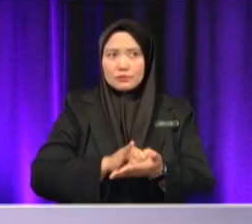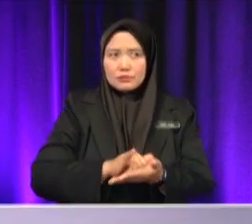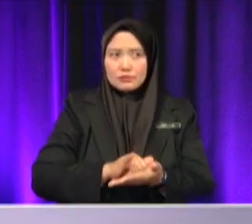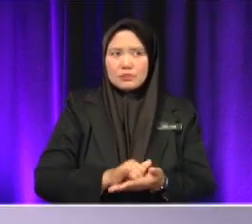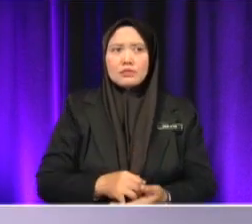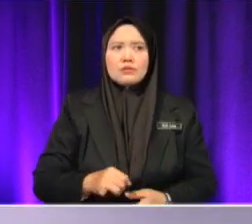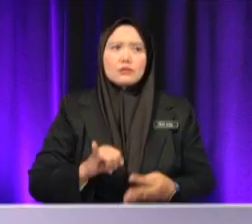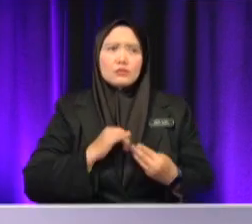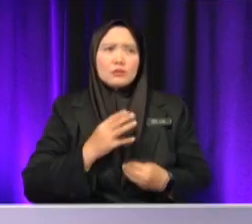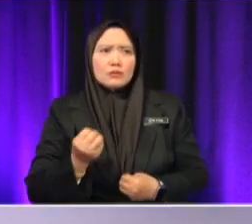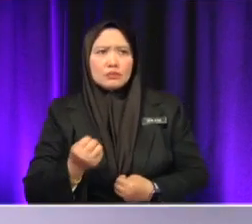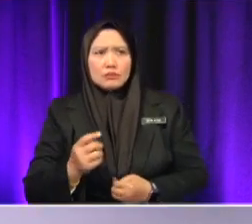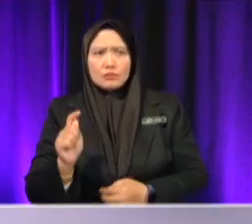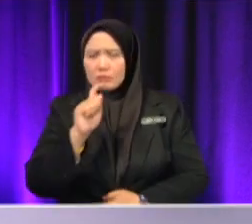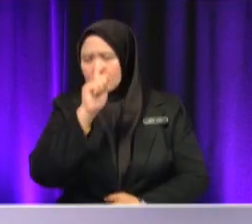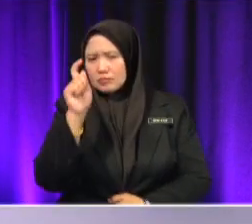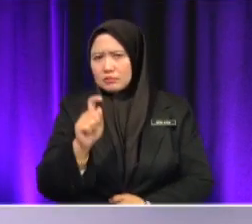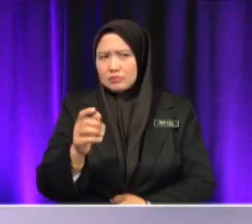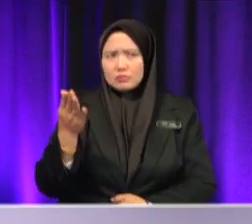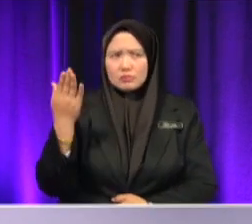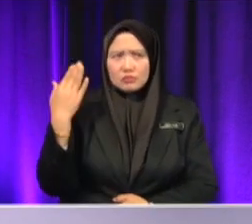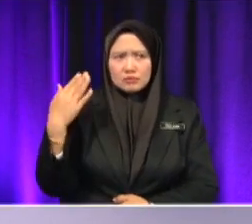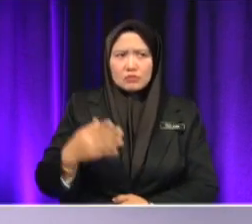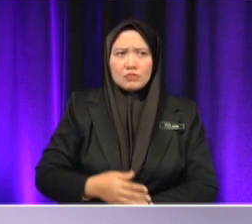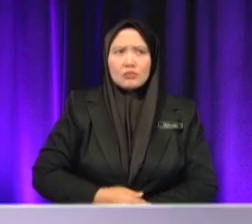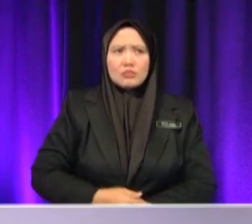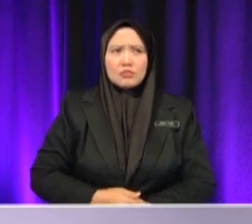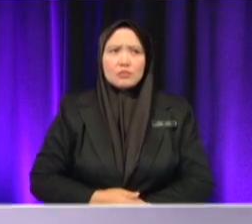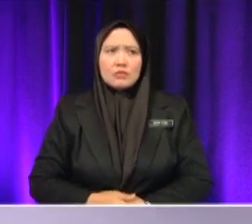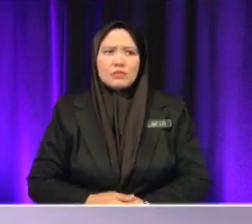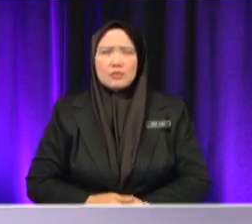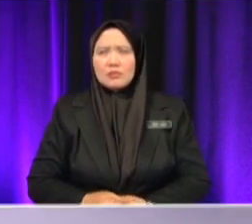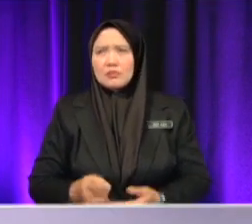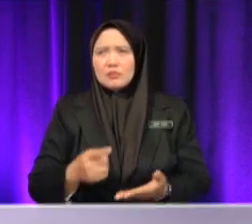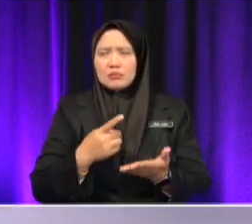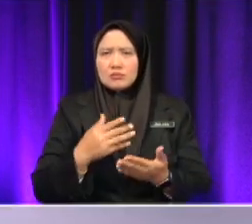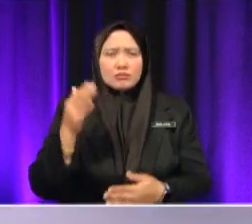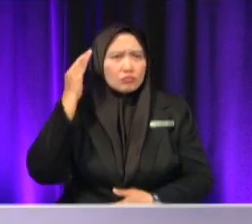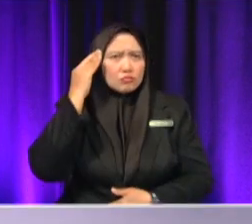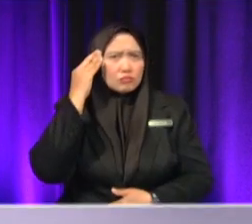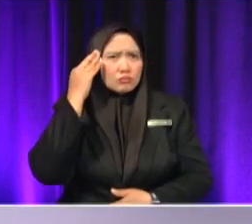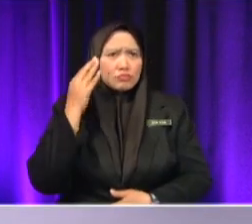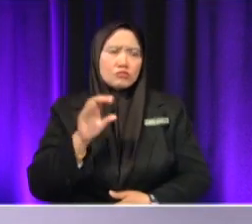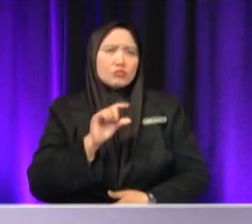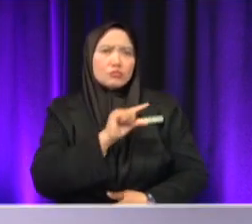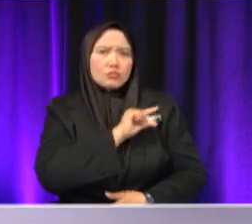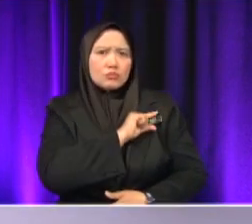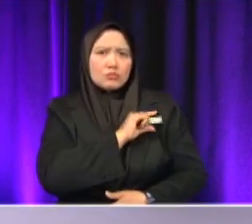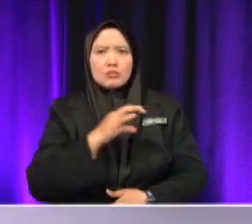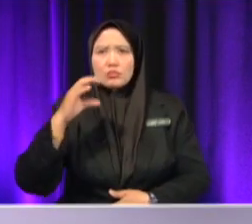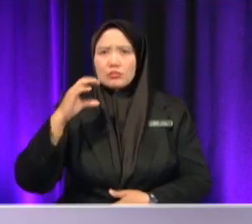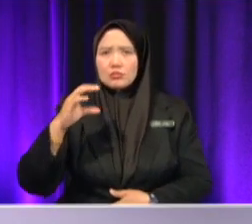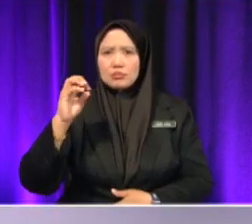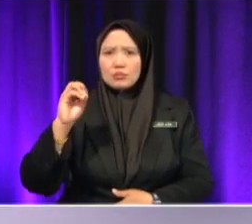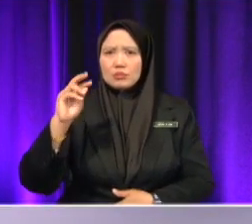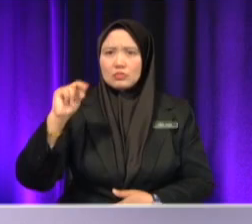teacher Liana, about just now our short sketch where you asked me, haven't I got any conscience? Now, for those of you hearing that